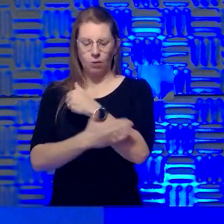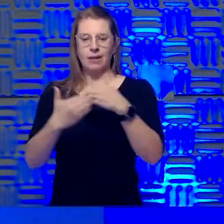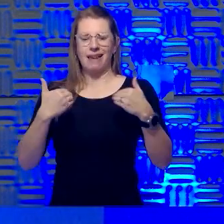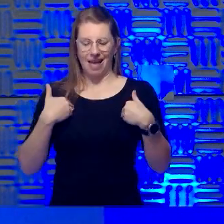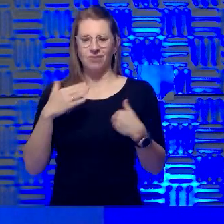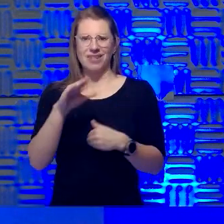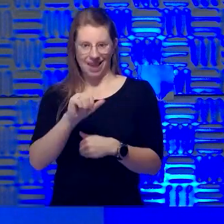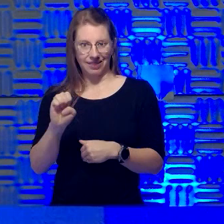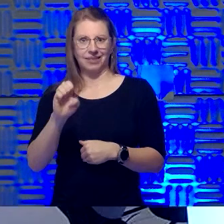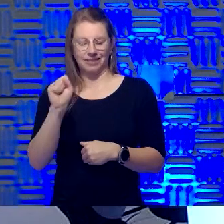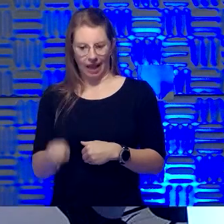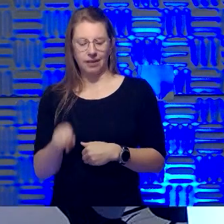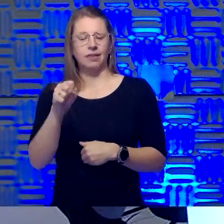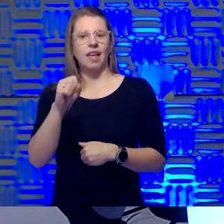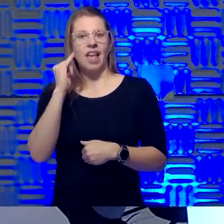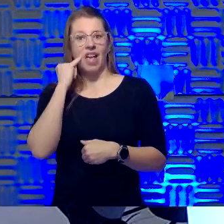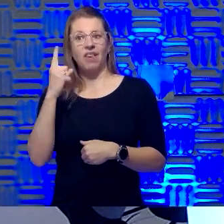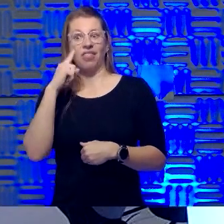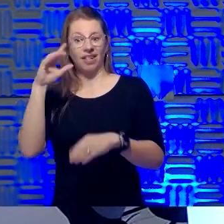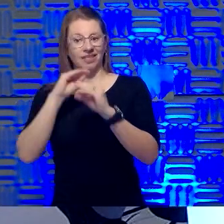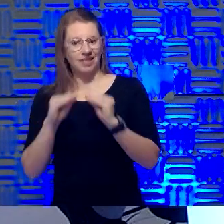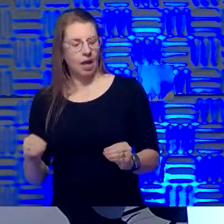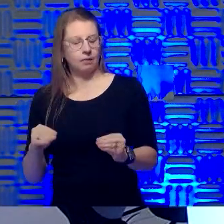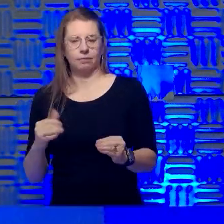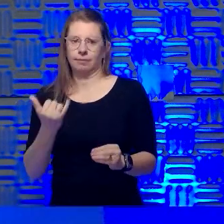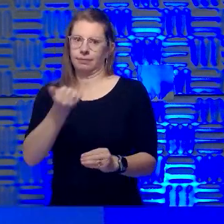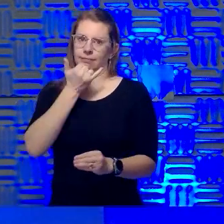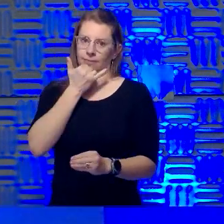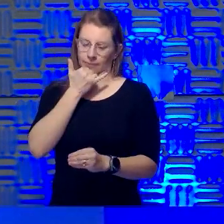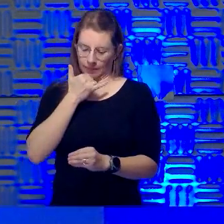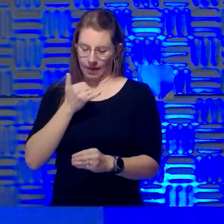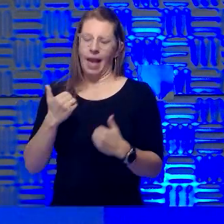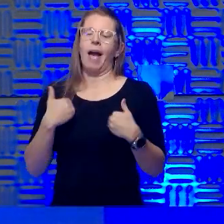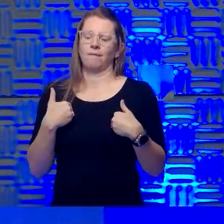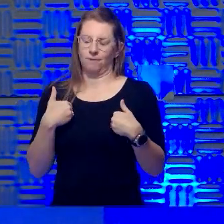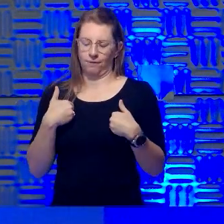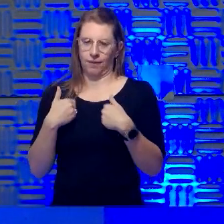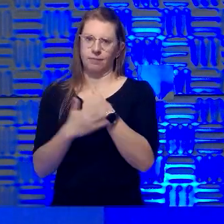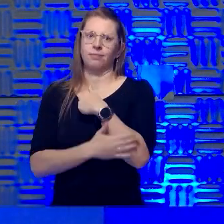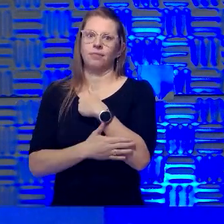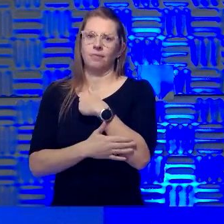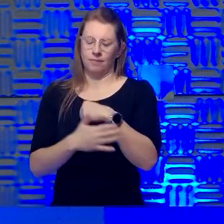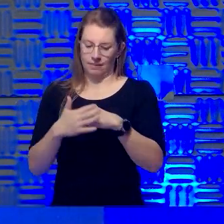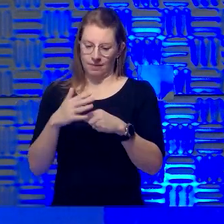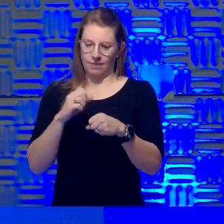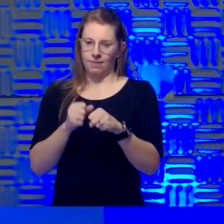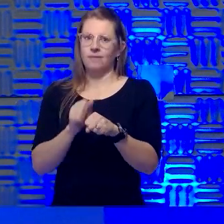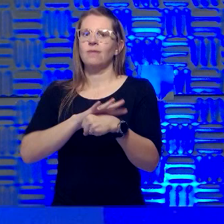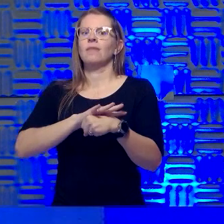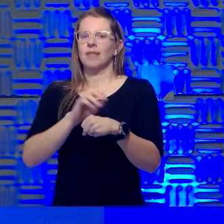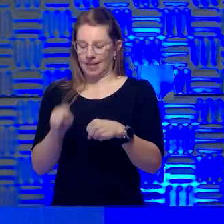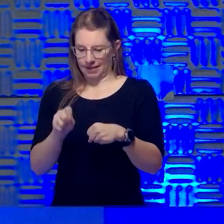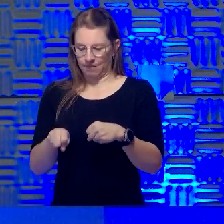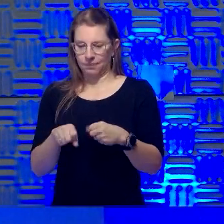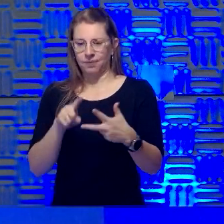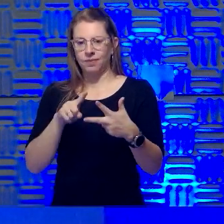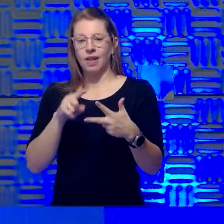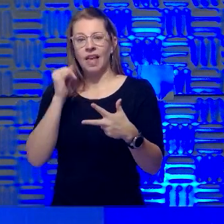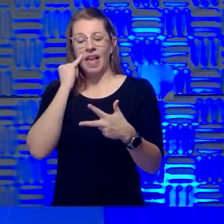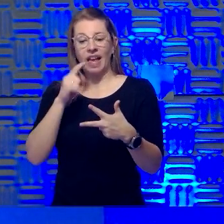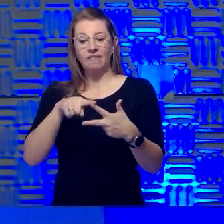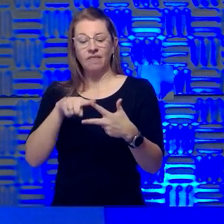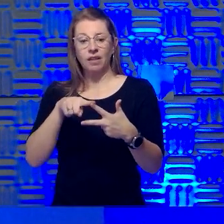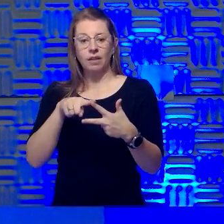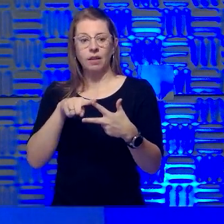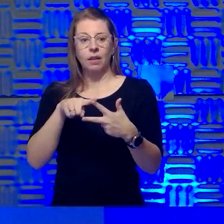cases. You have it. Even if you don't think you do, you have it. So when you plug the hyper-contagiousness or the efficiently contagious